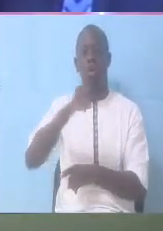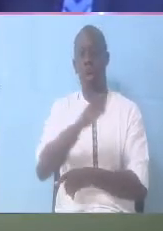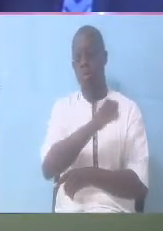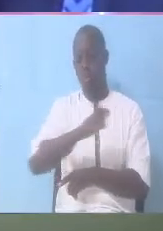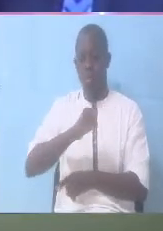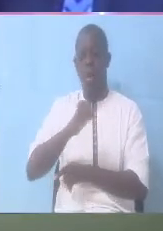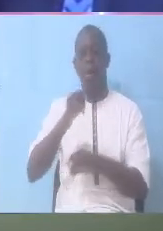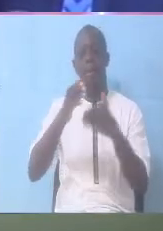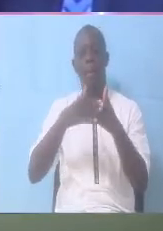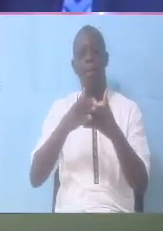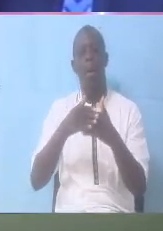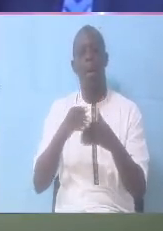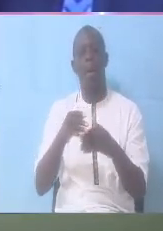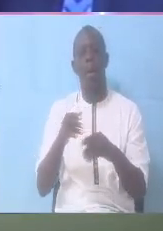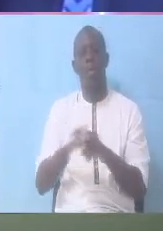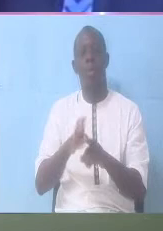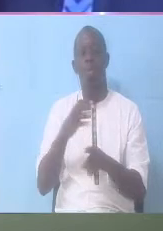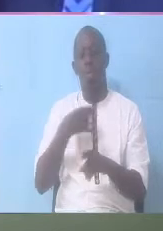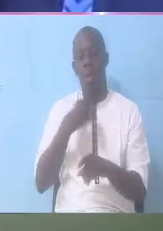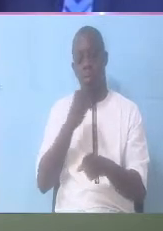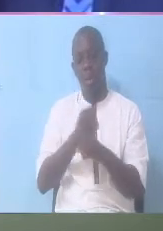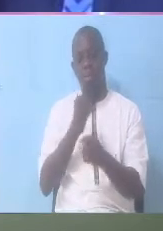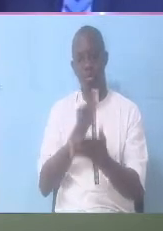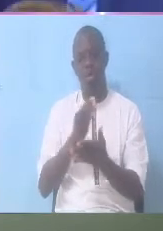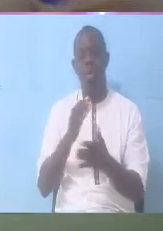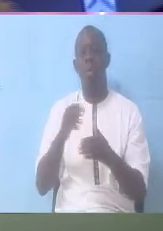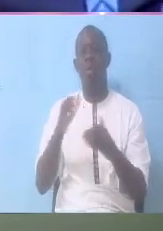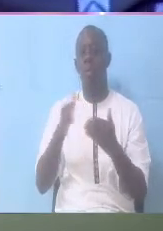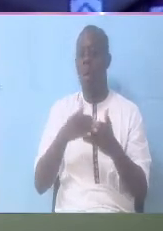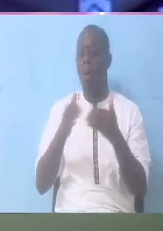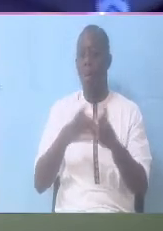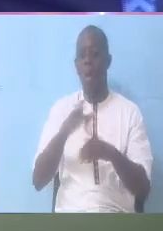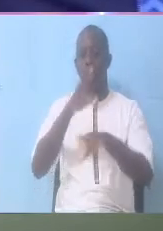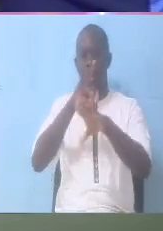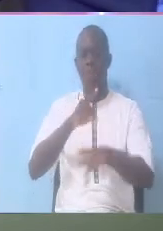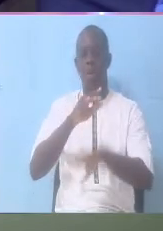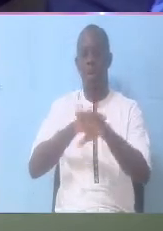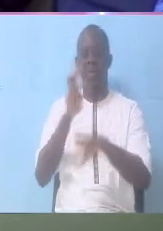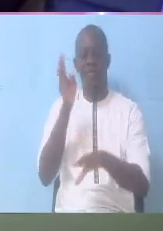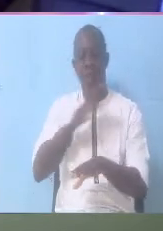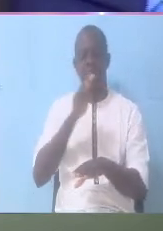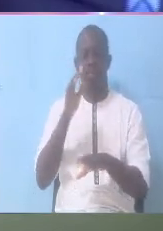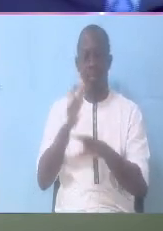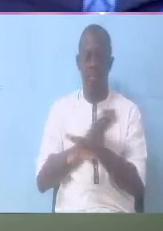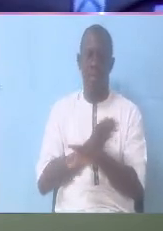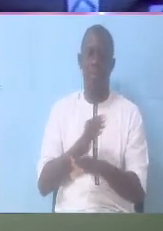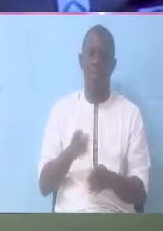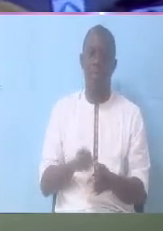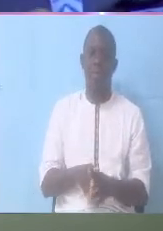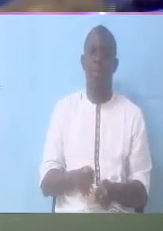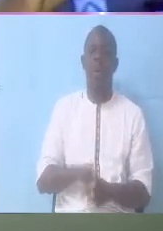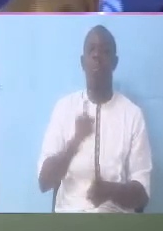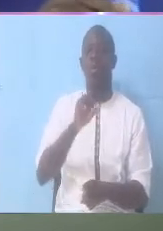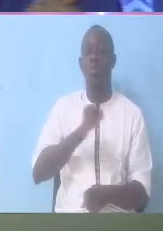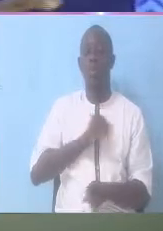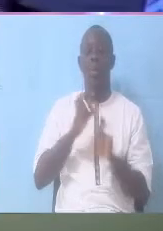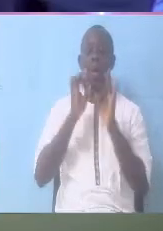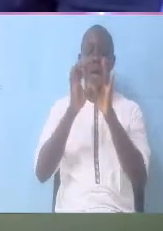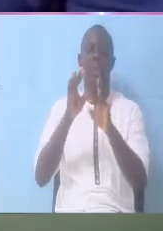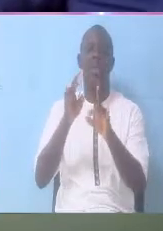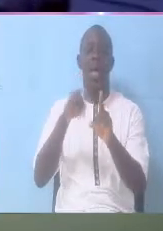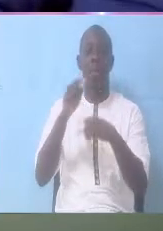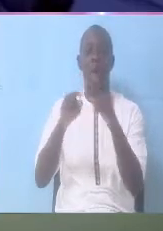realized so many missions are being carried based on lies. Okay, but even at that, his hatred for Emma